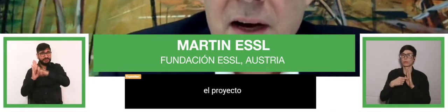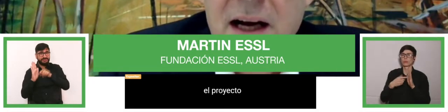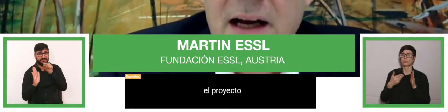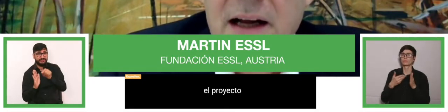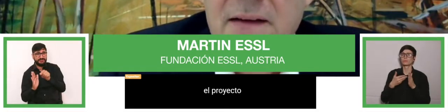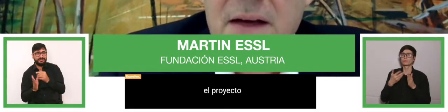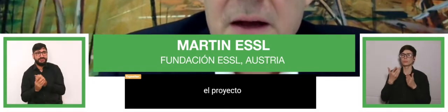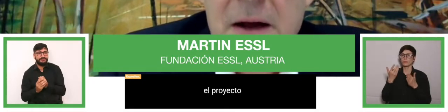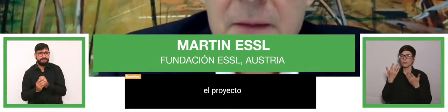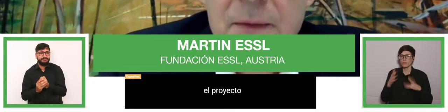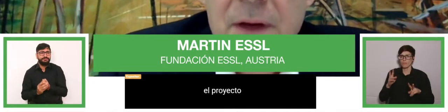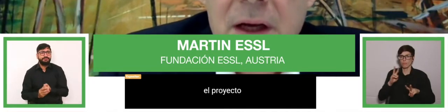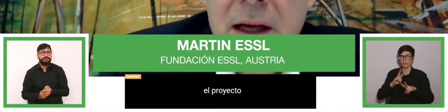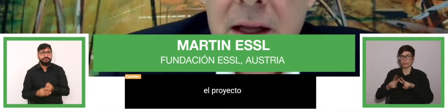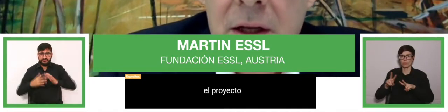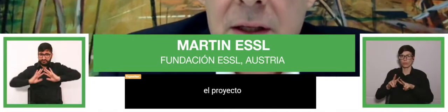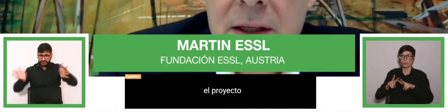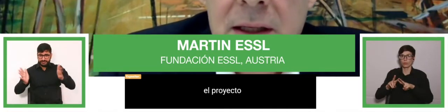so far, and